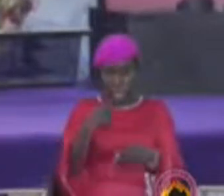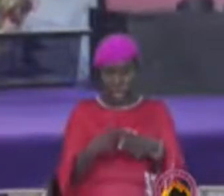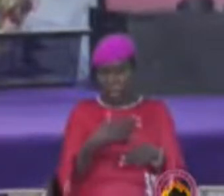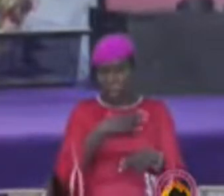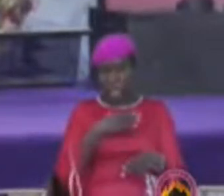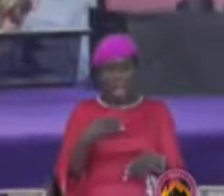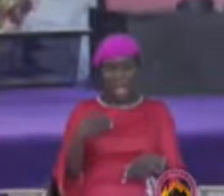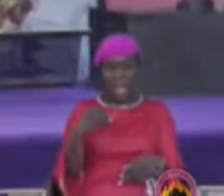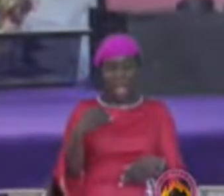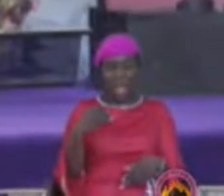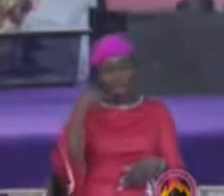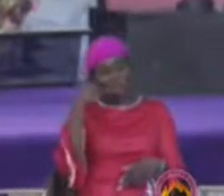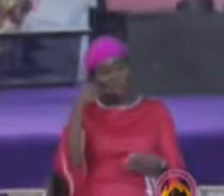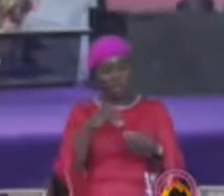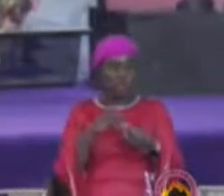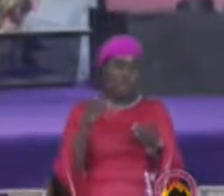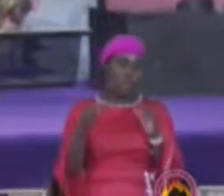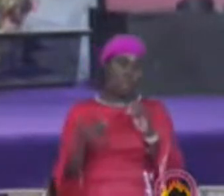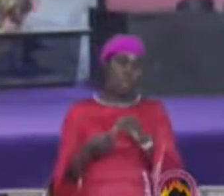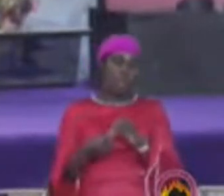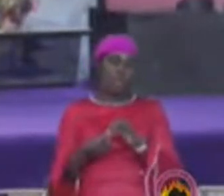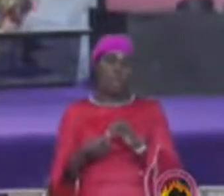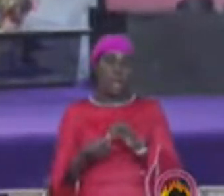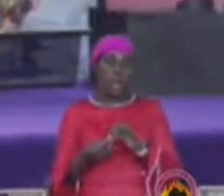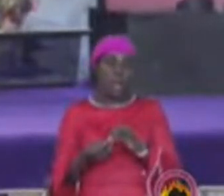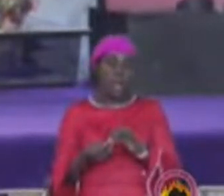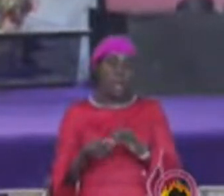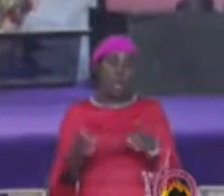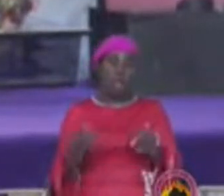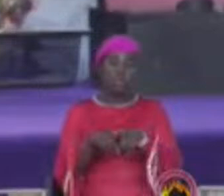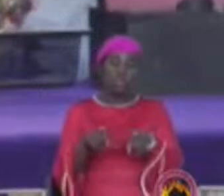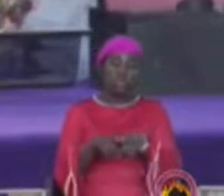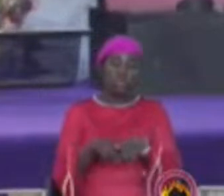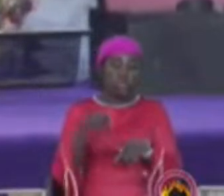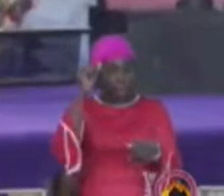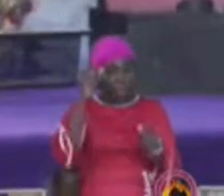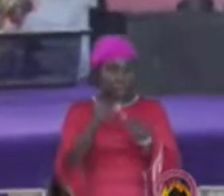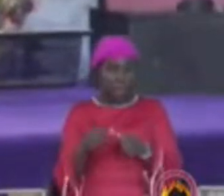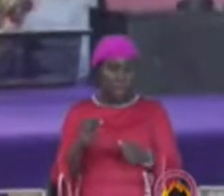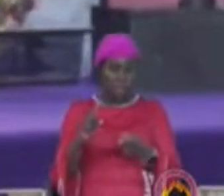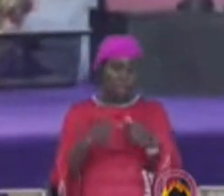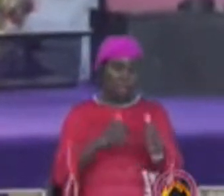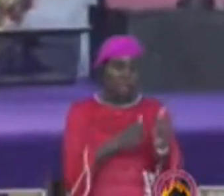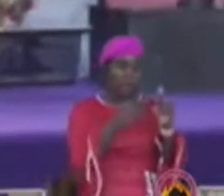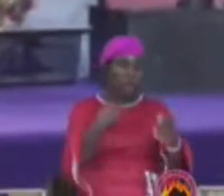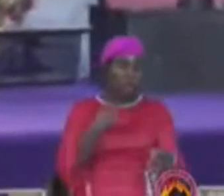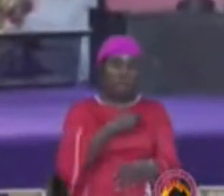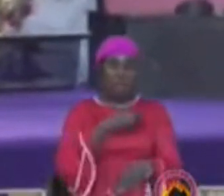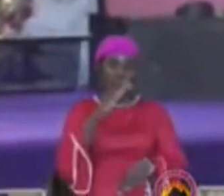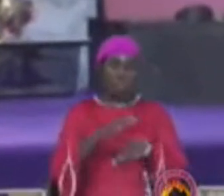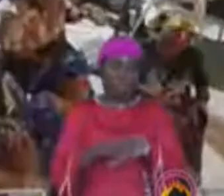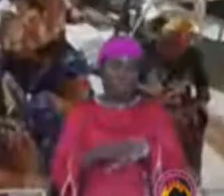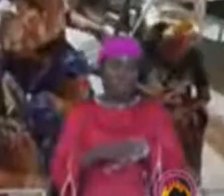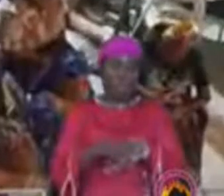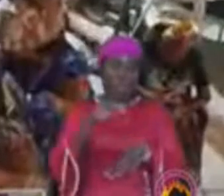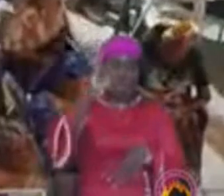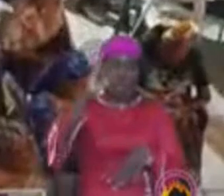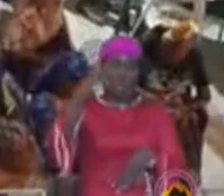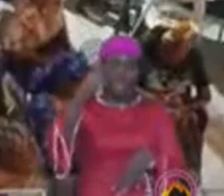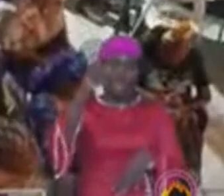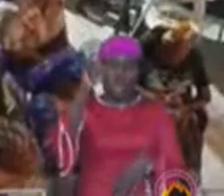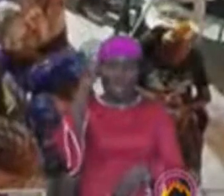your telephone numbers. Can you close your eyes and shout this one